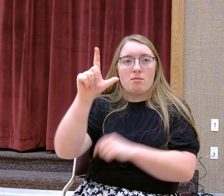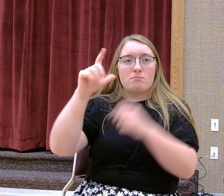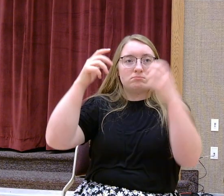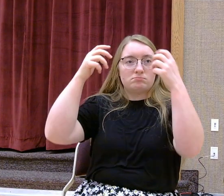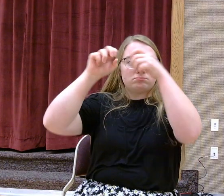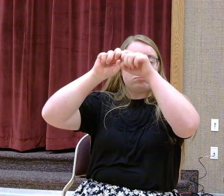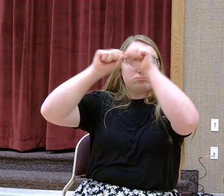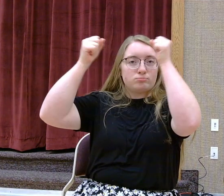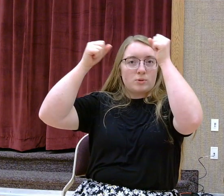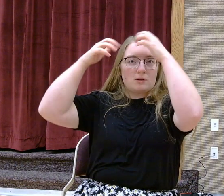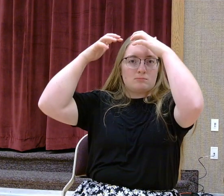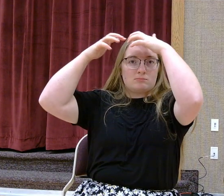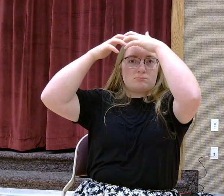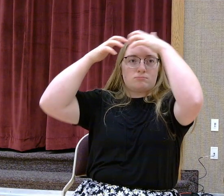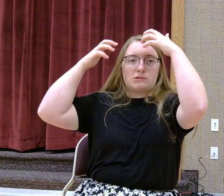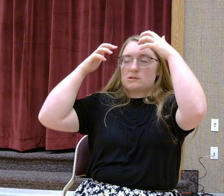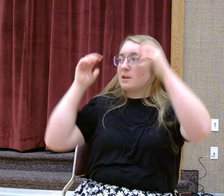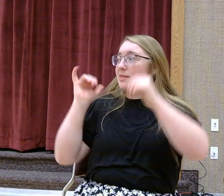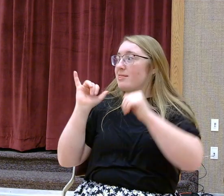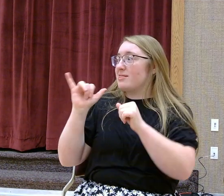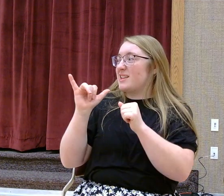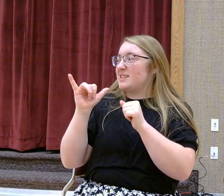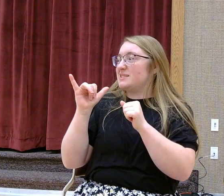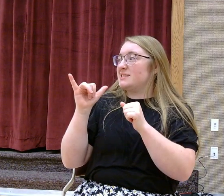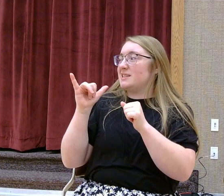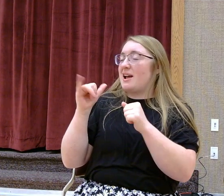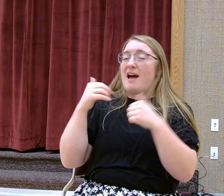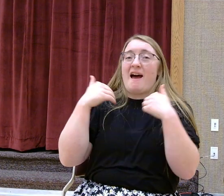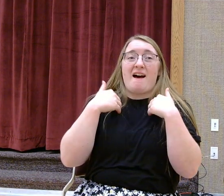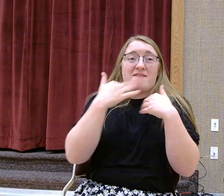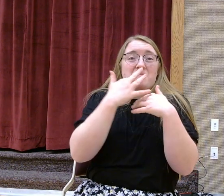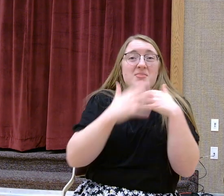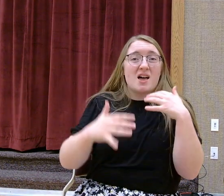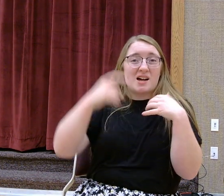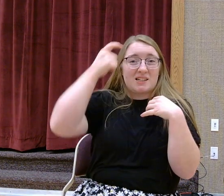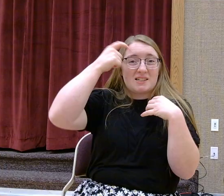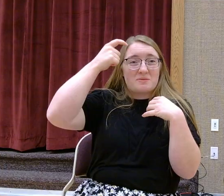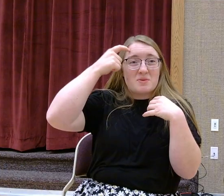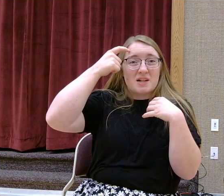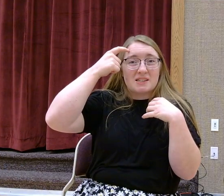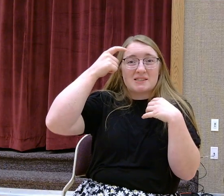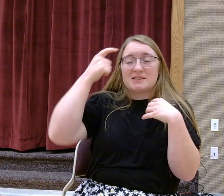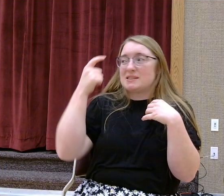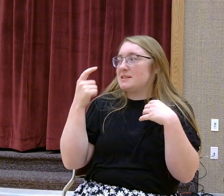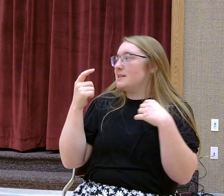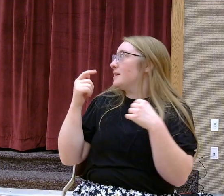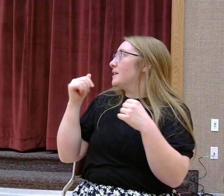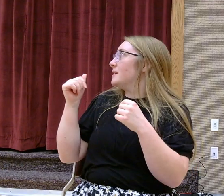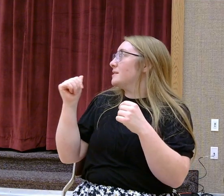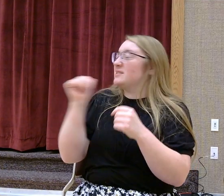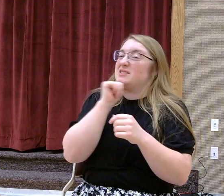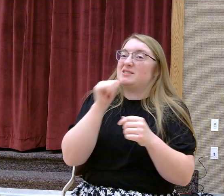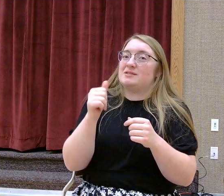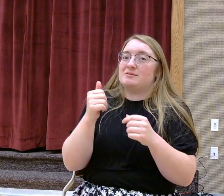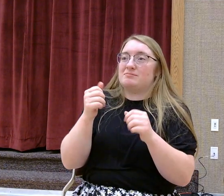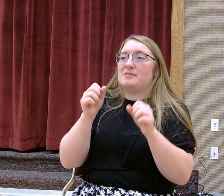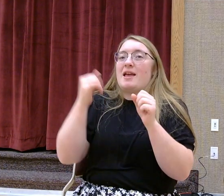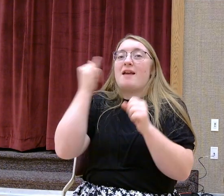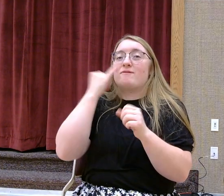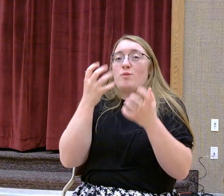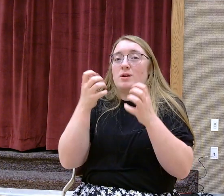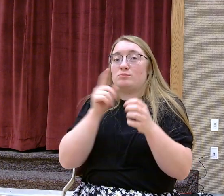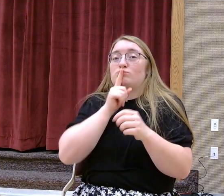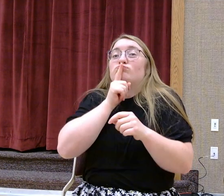that. That's some blood in the area there. Skull fracture. I didn't put up any of my really grotesque ones. If you want to see them, you can come talk to me